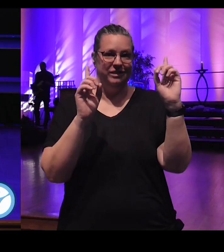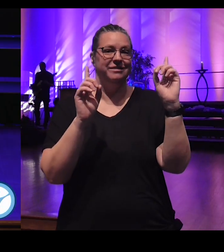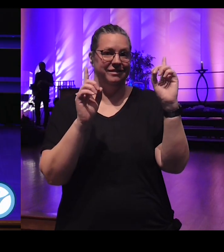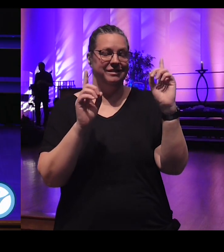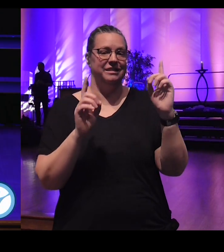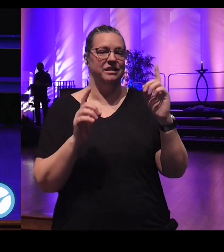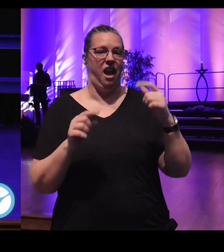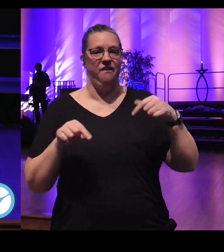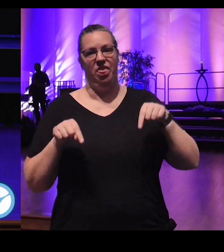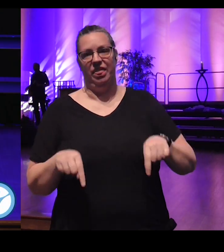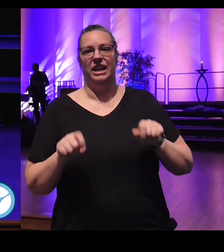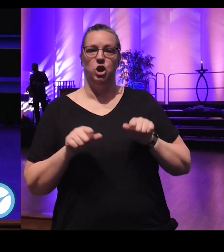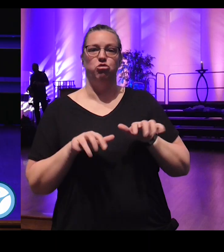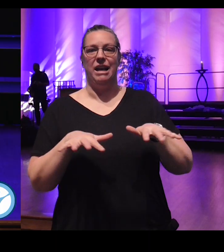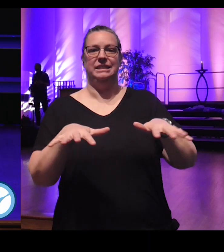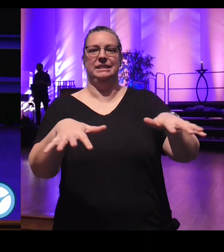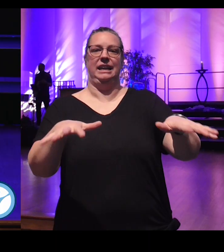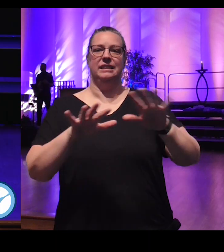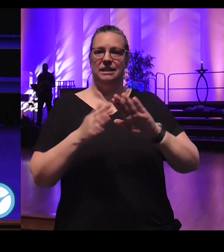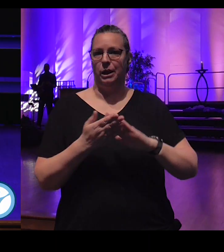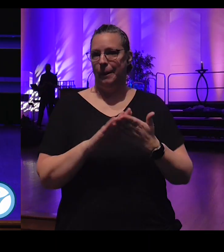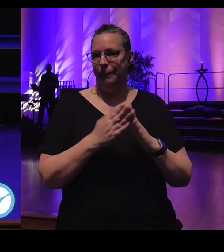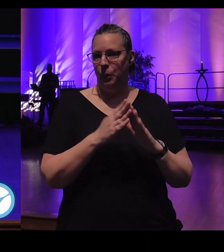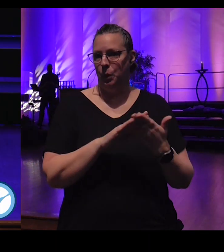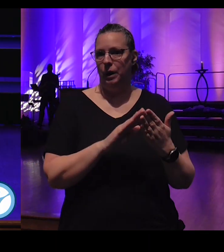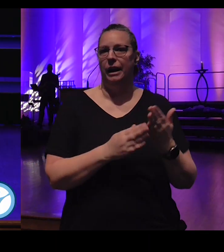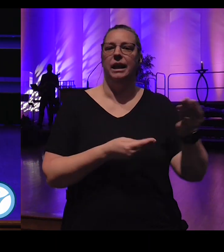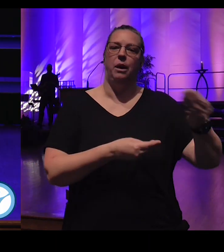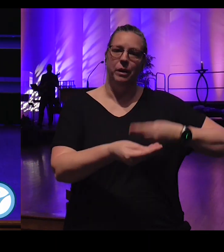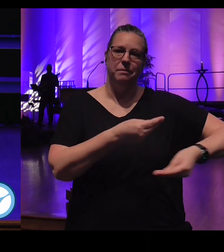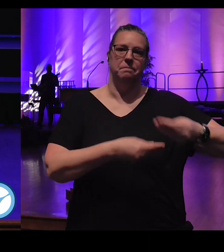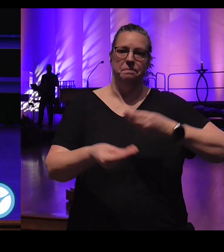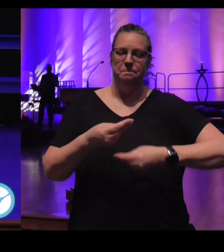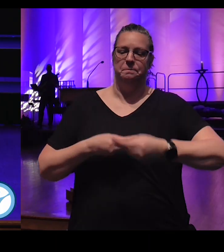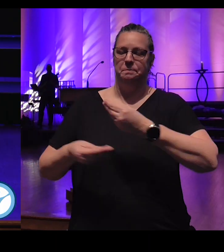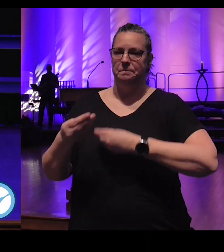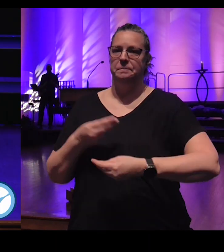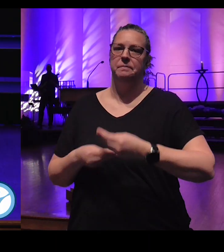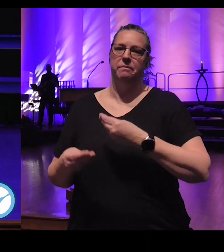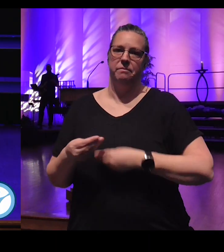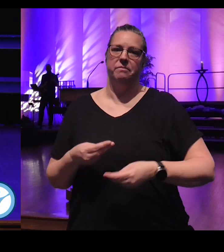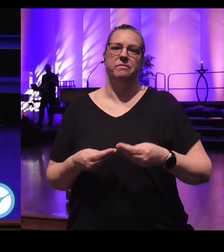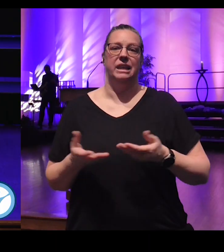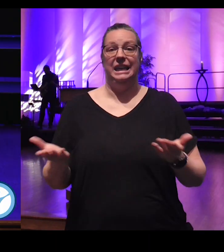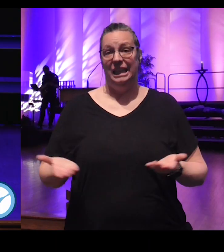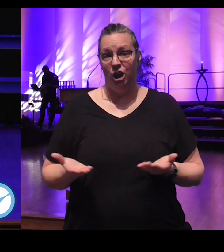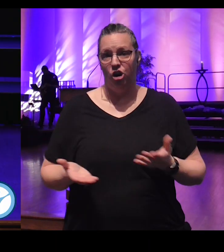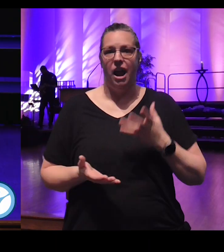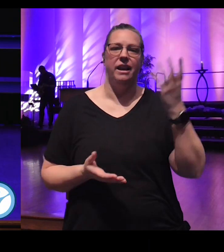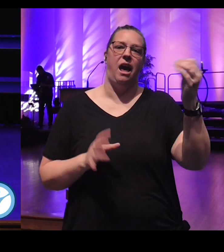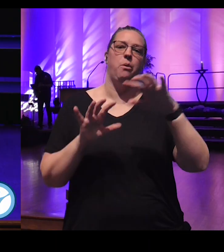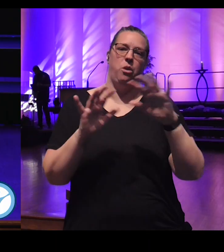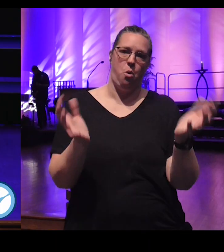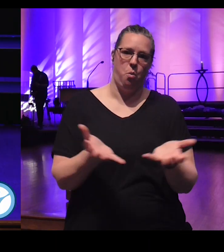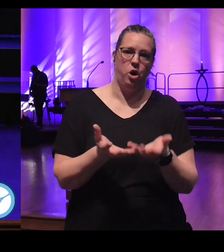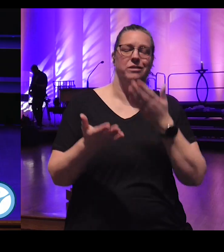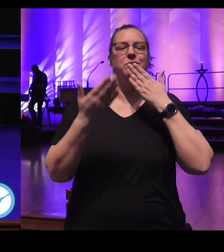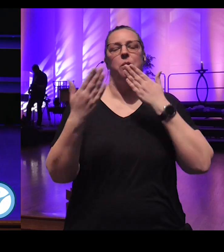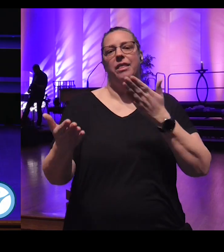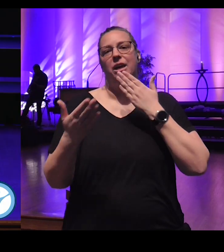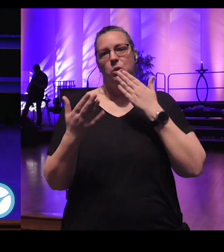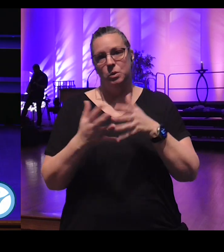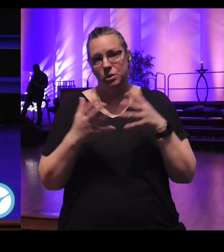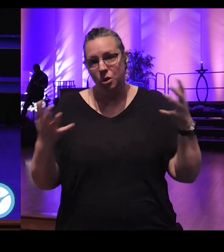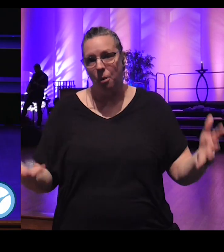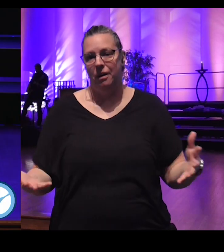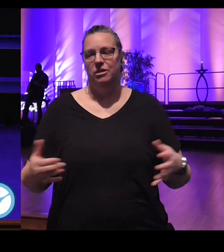this resonance in our community and circulate it both with each other and out in the world. So thank you for your generous